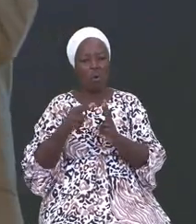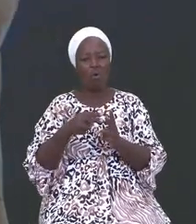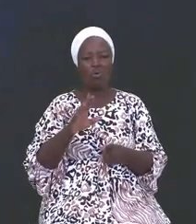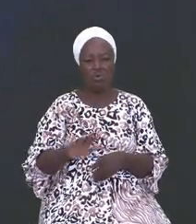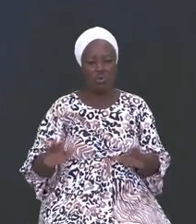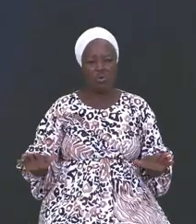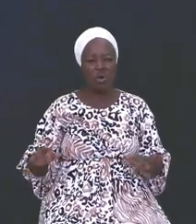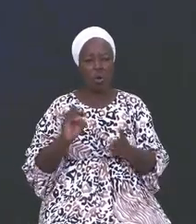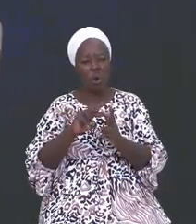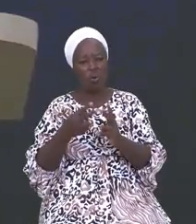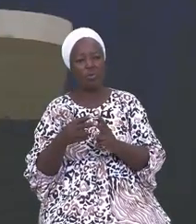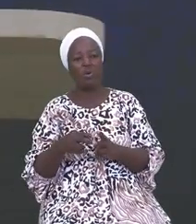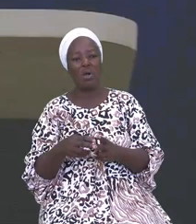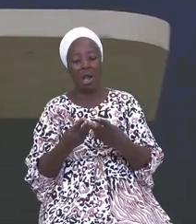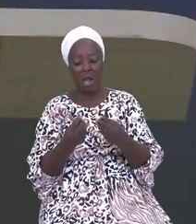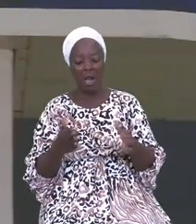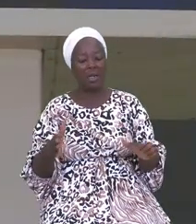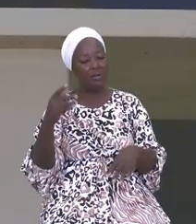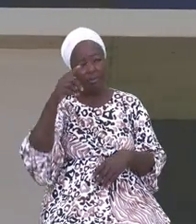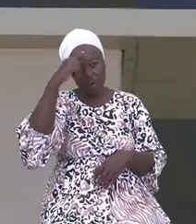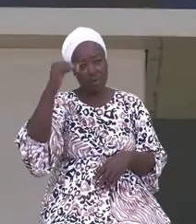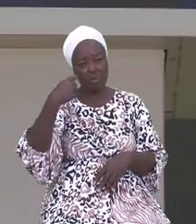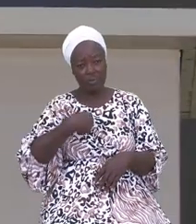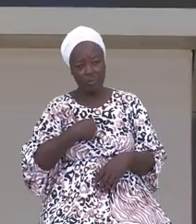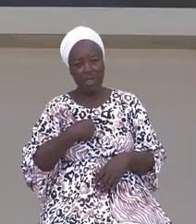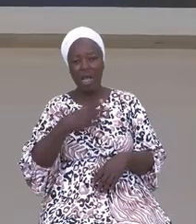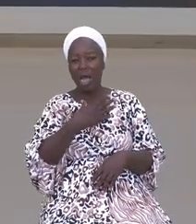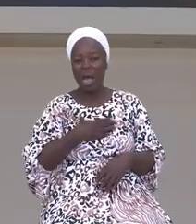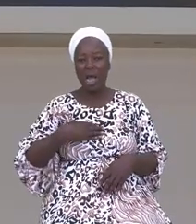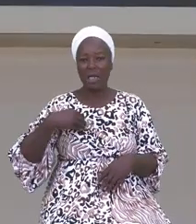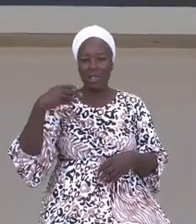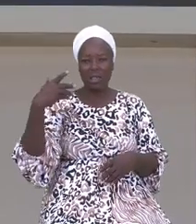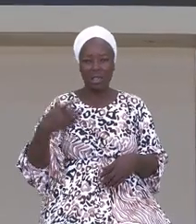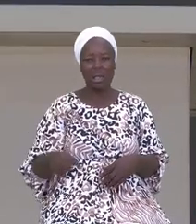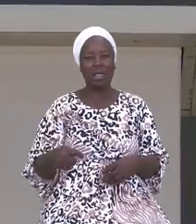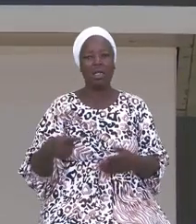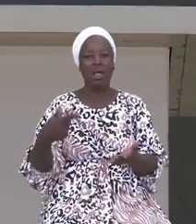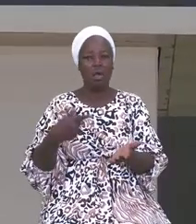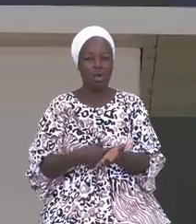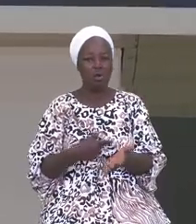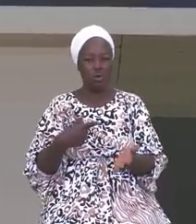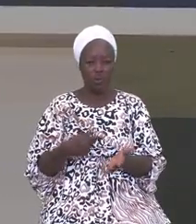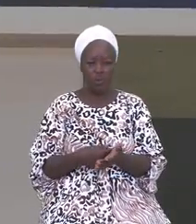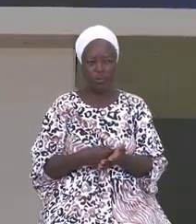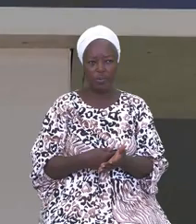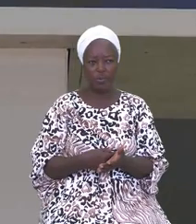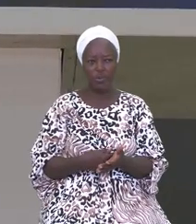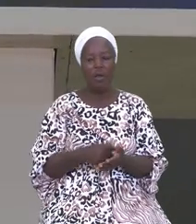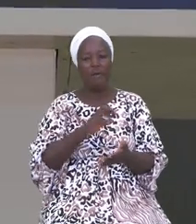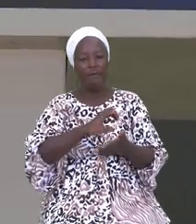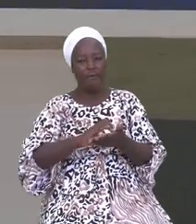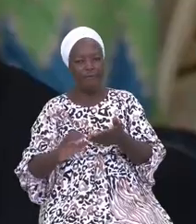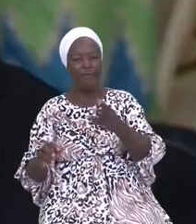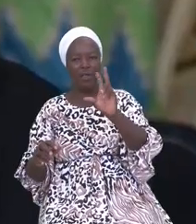lands for my sake and the gospel's sake. In verse 20, in verse 30,